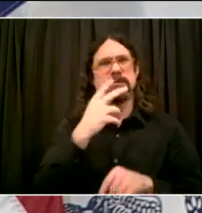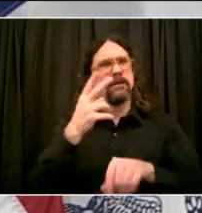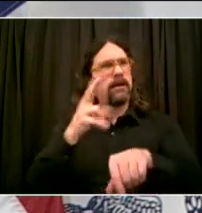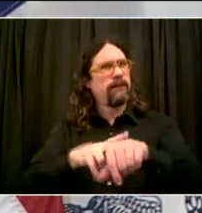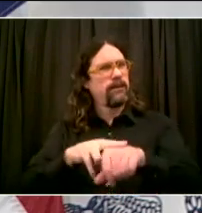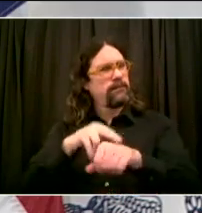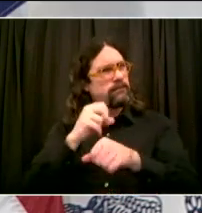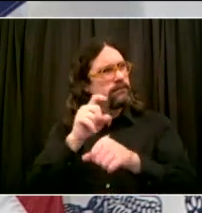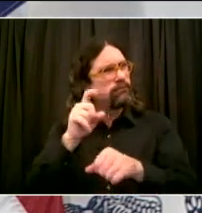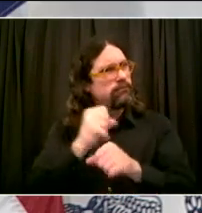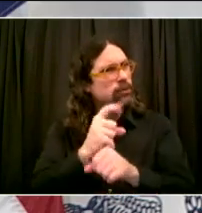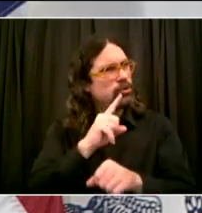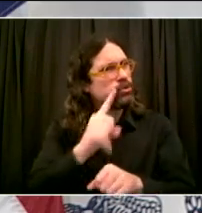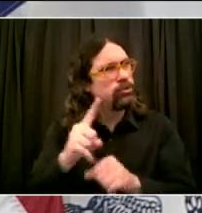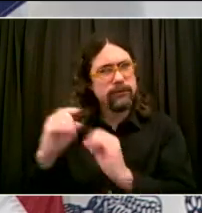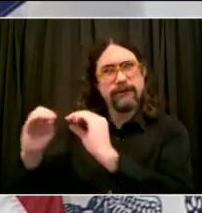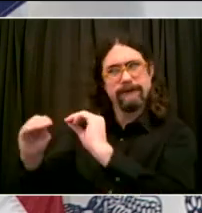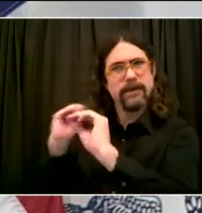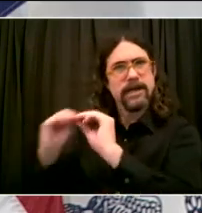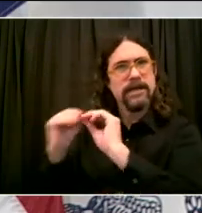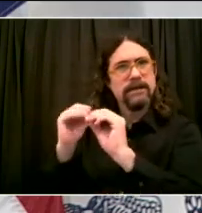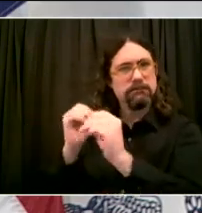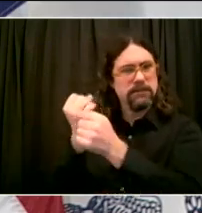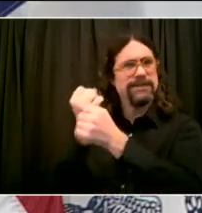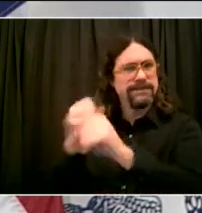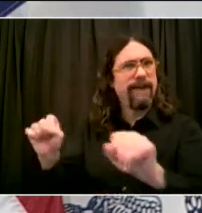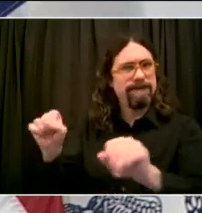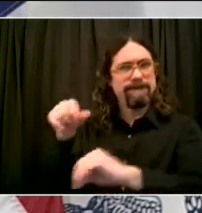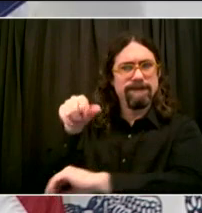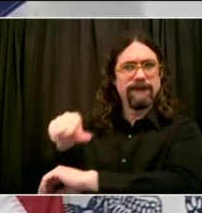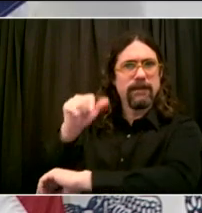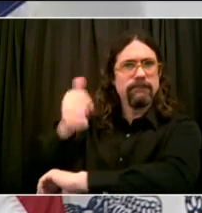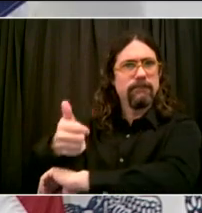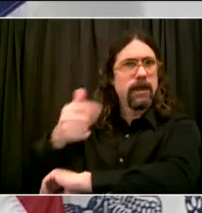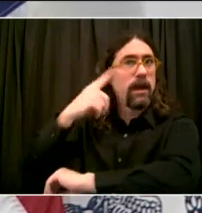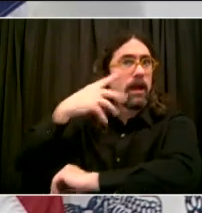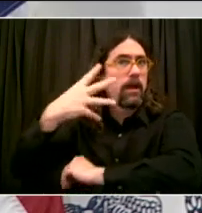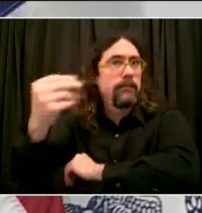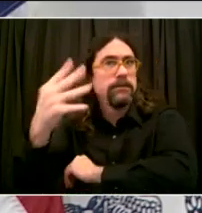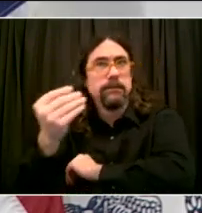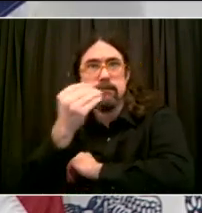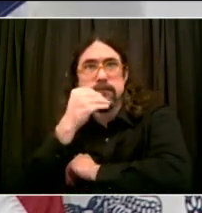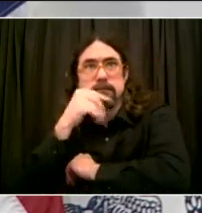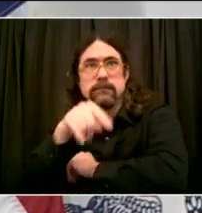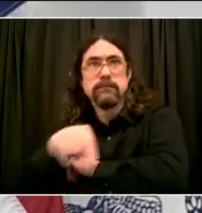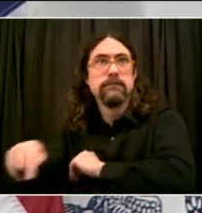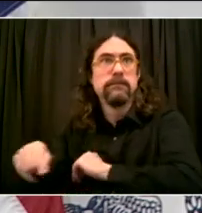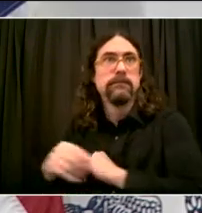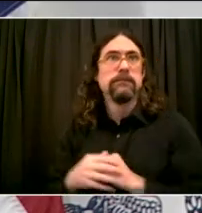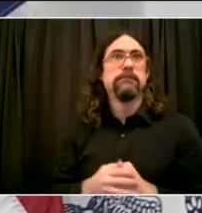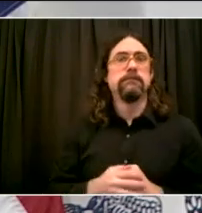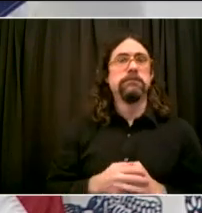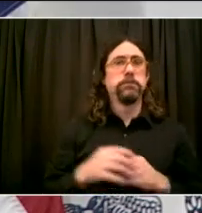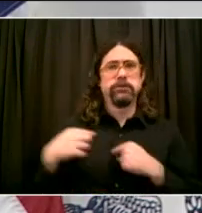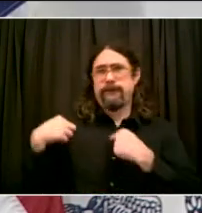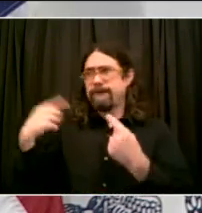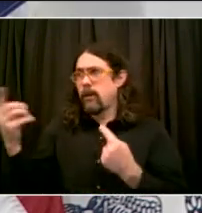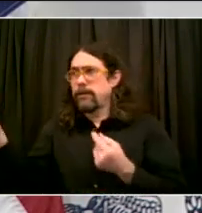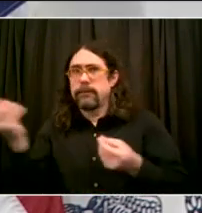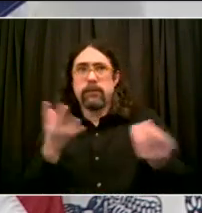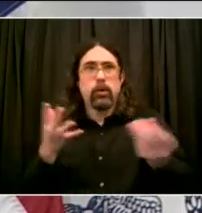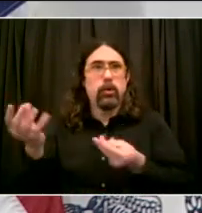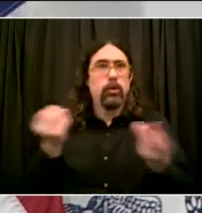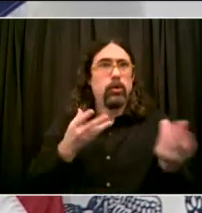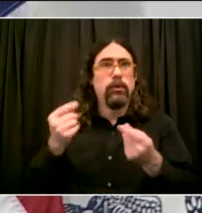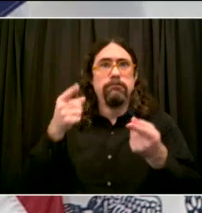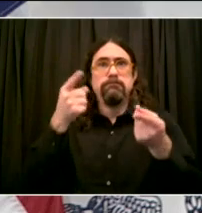been talking to lots of folks from lots of agencies and getting reports from all over the city, I have not heard any major problem with that, but